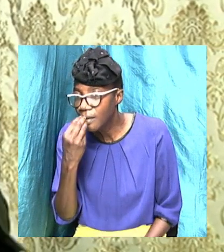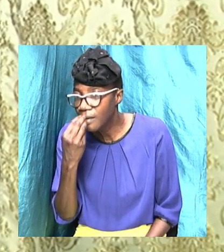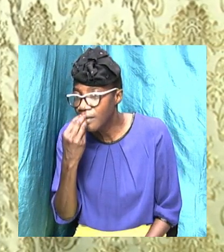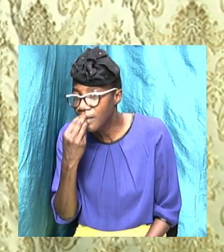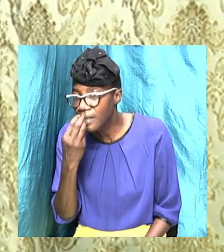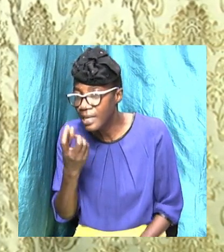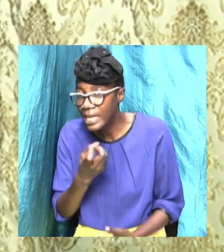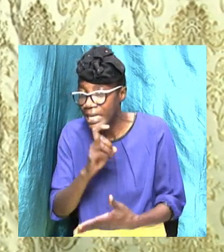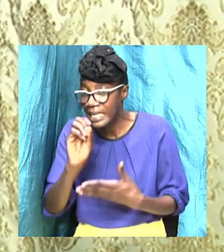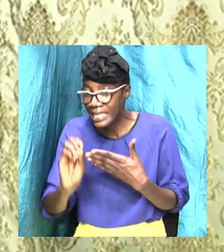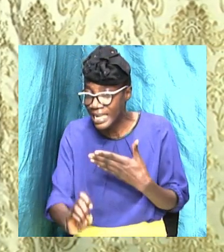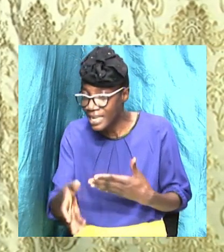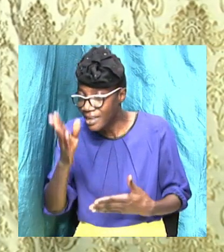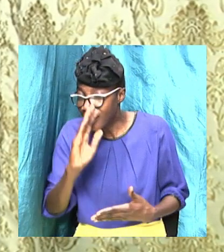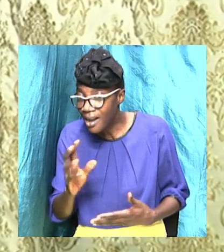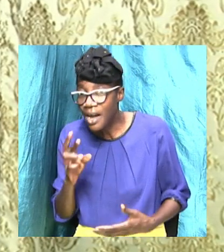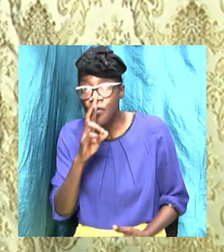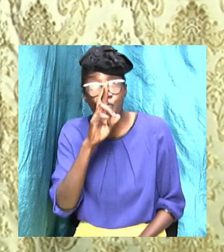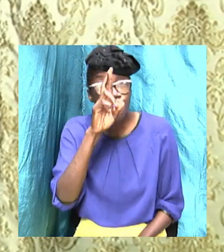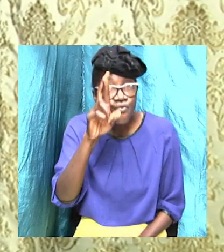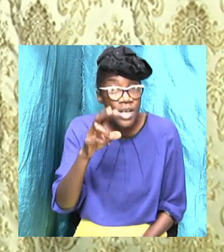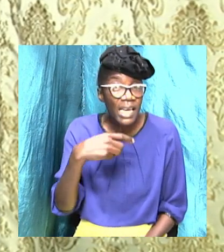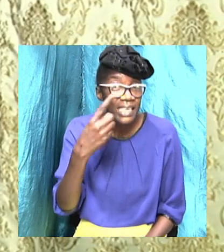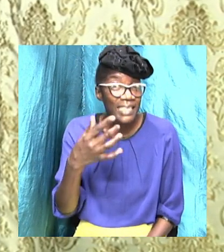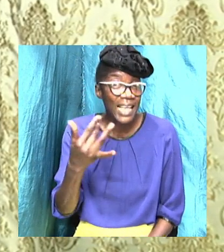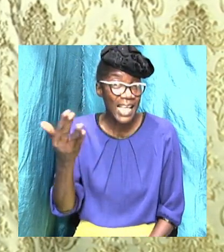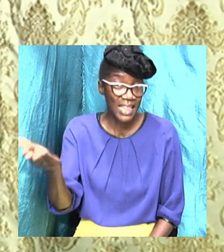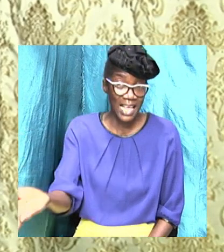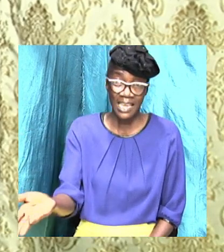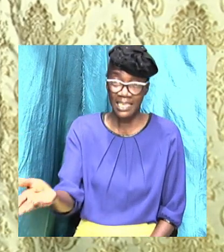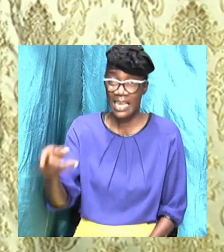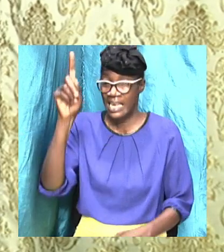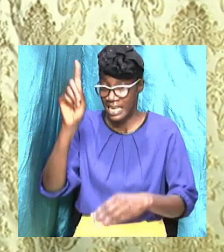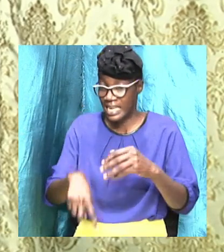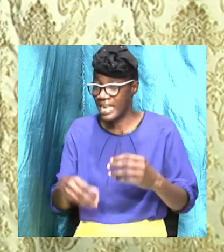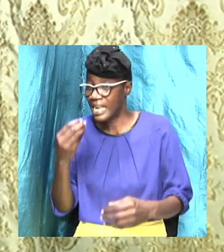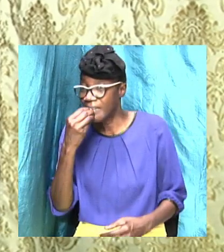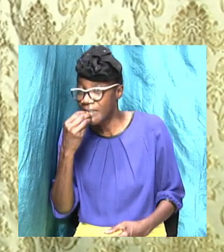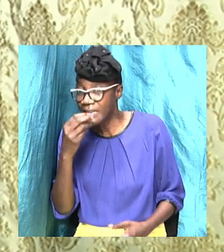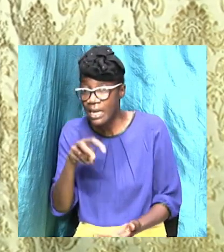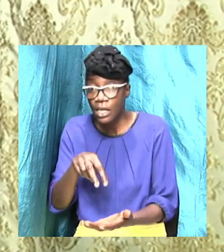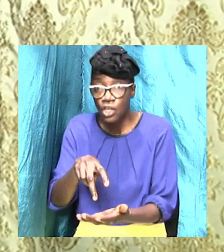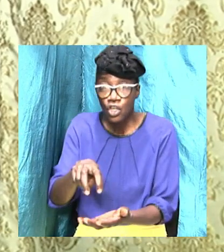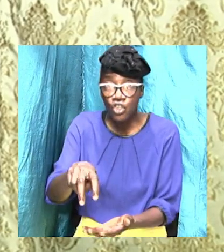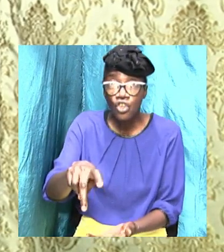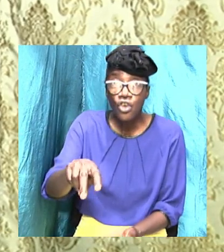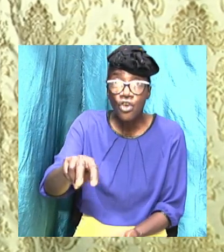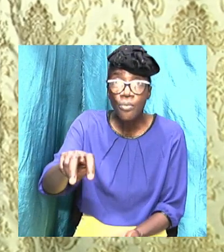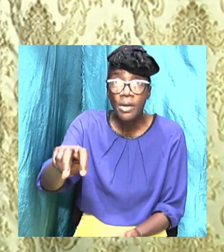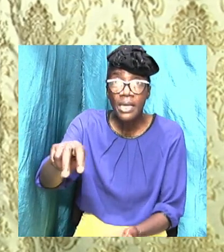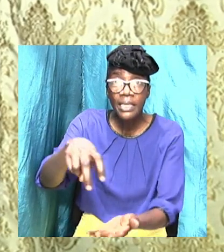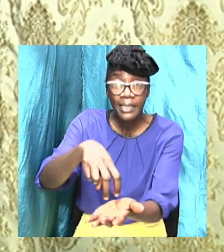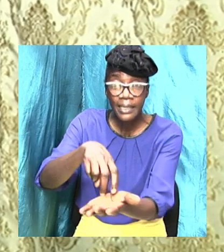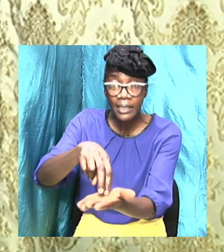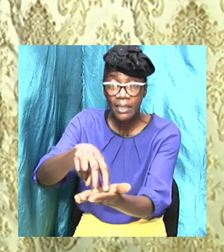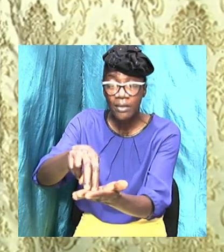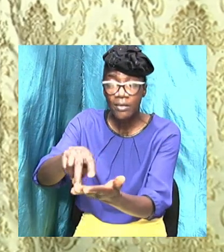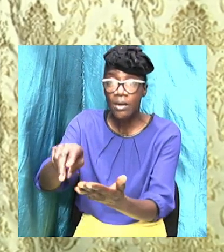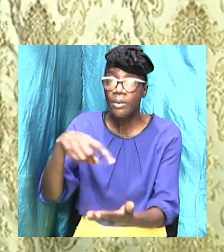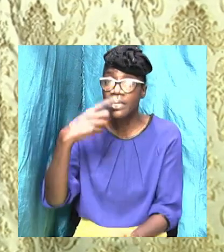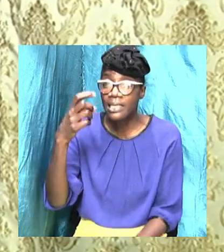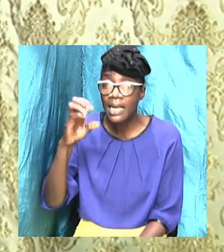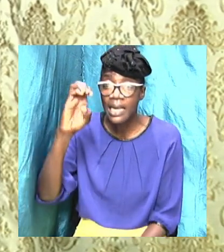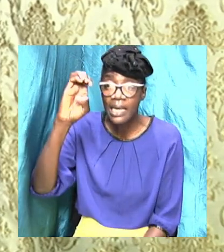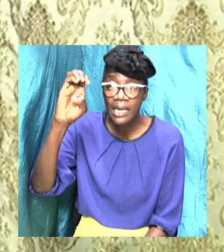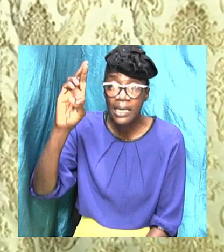Did God really say that you shouldn't eat? And the serpent, look here, the first example, Eve was tempted